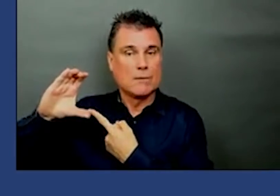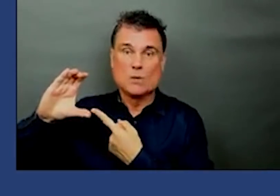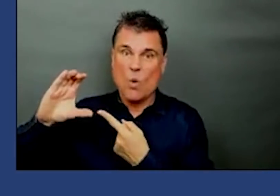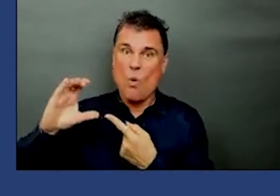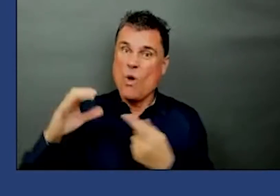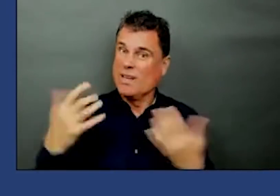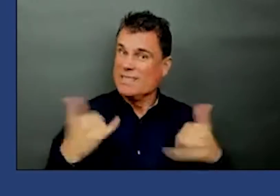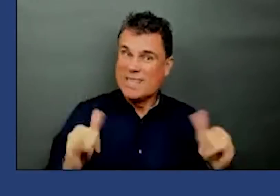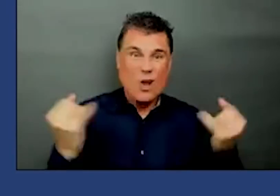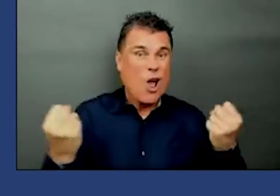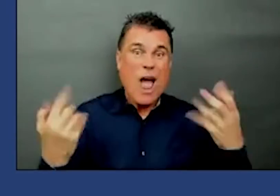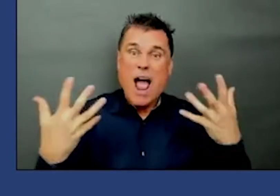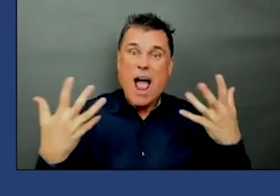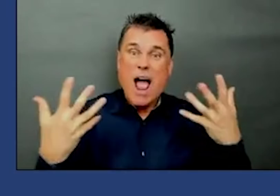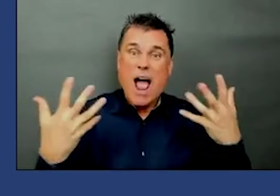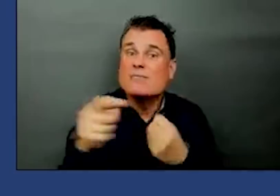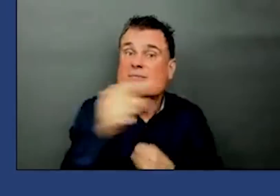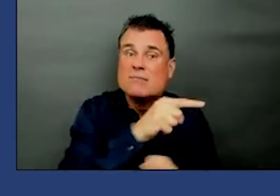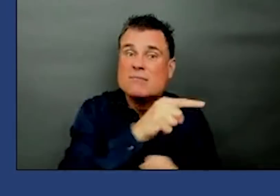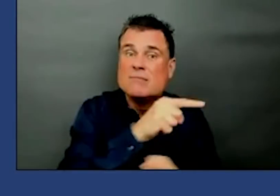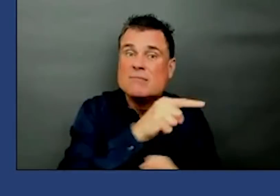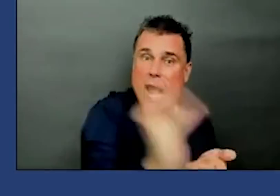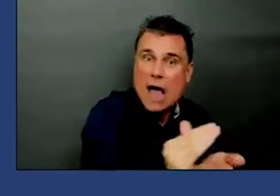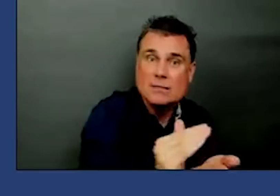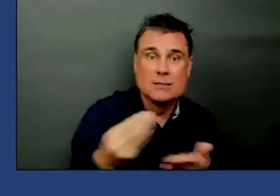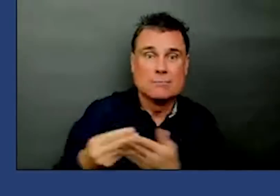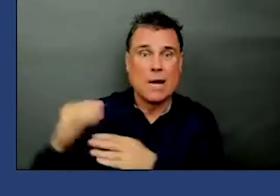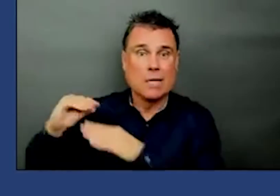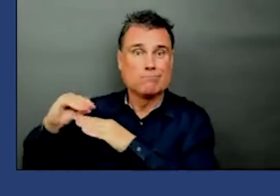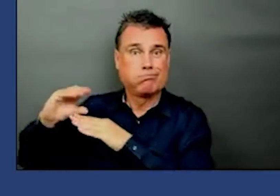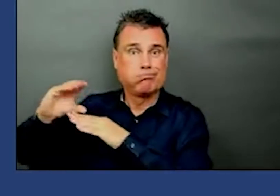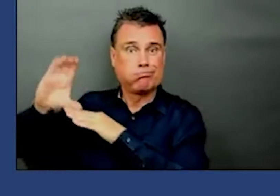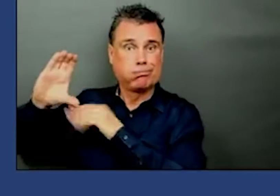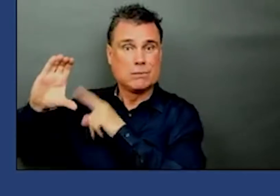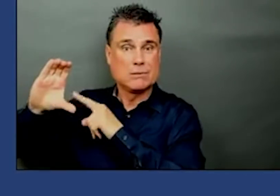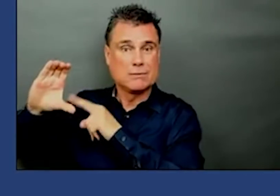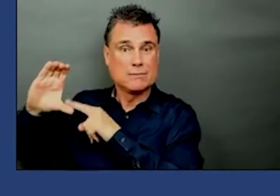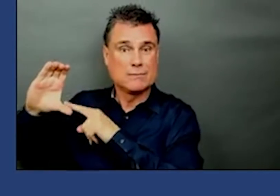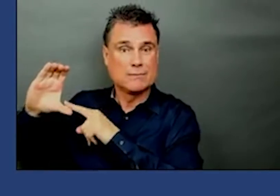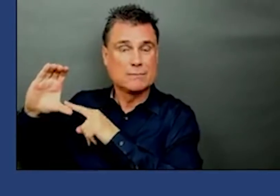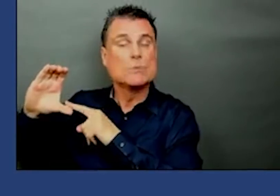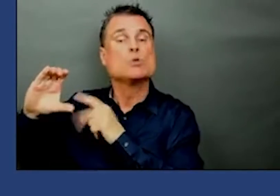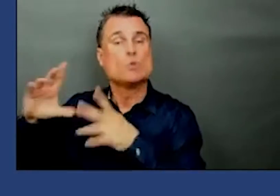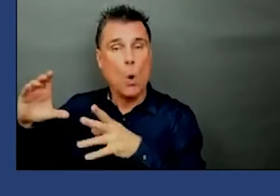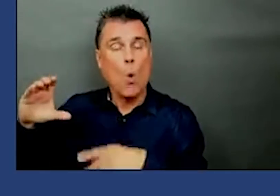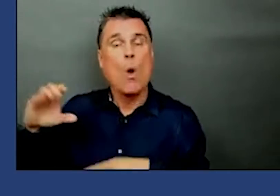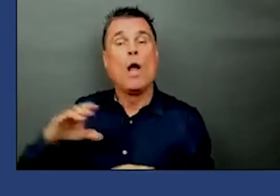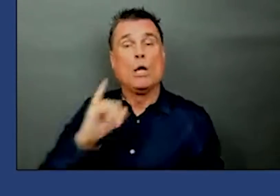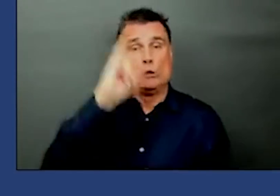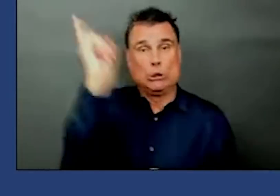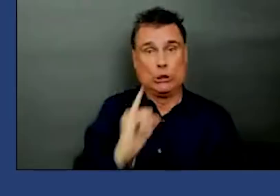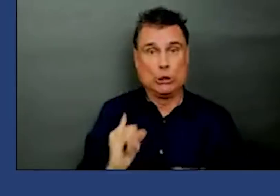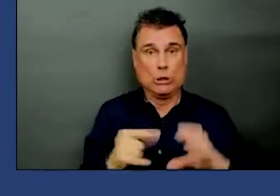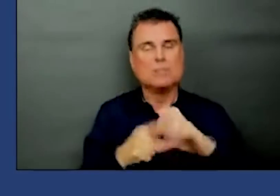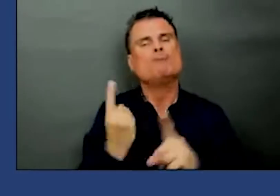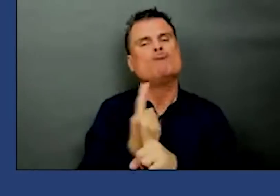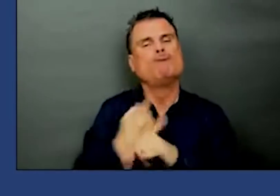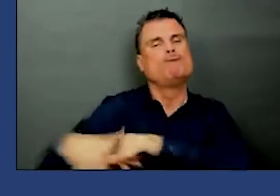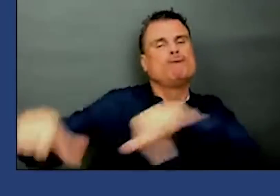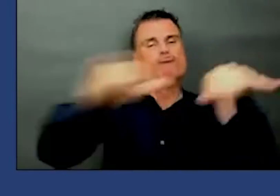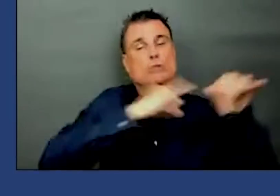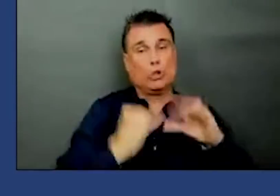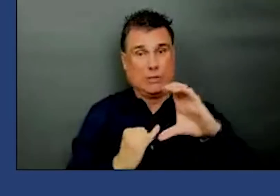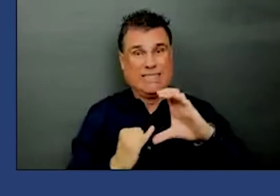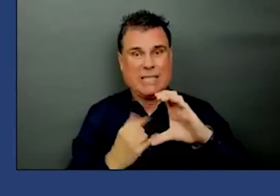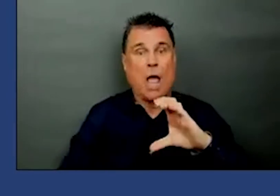into enhanced care is only going to put us in a better place. The benefits that we are seeing this year are beyond